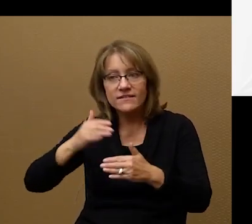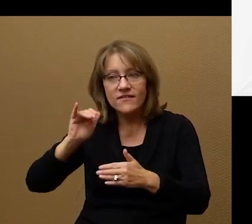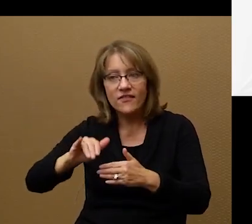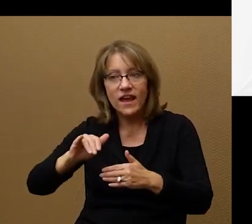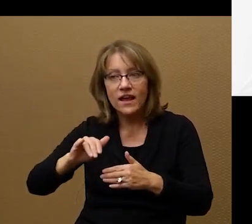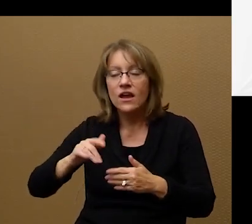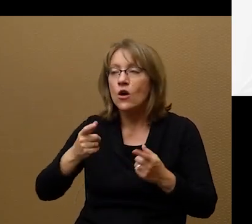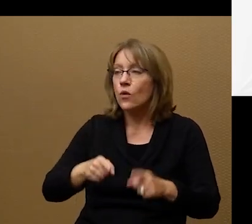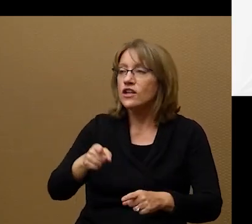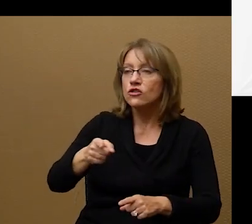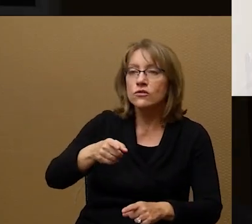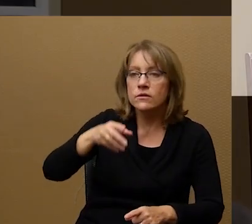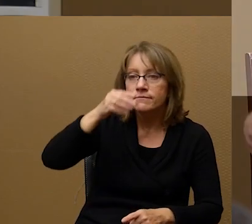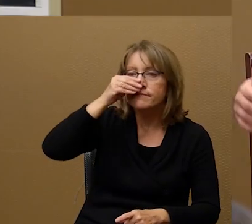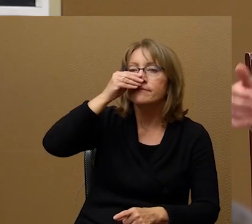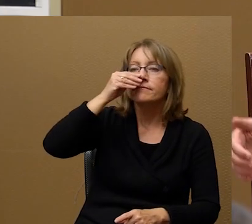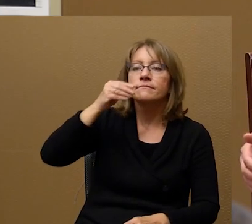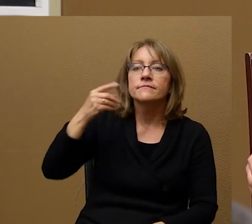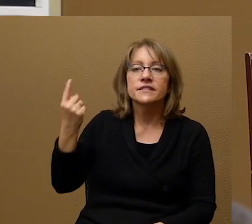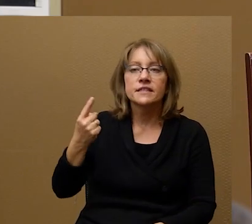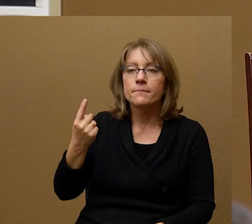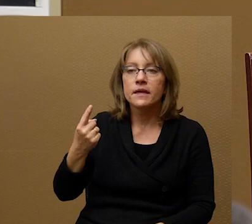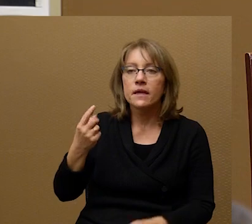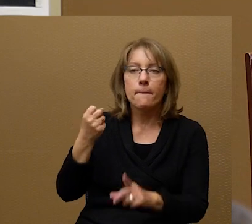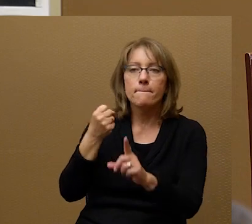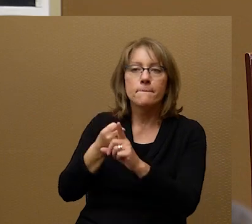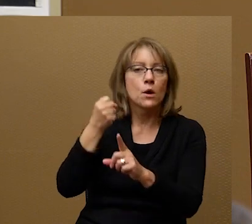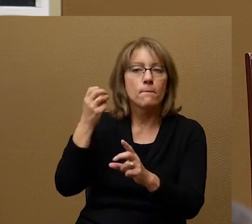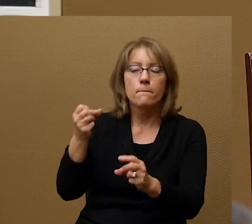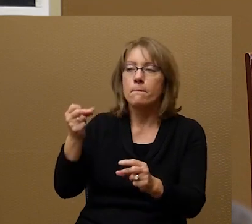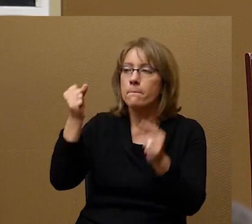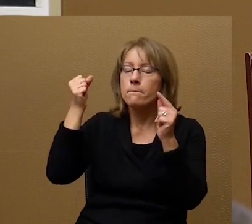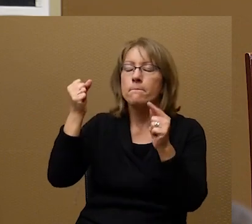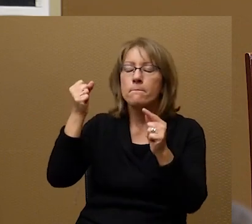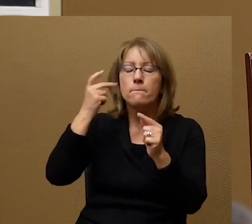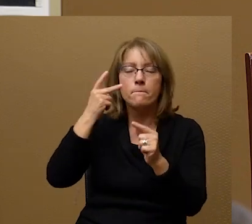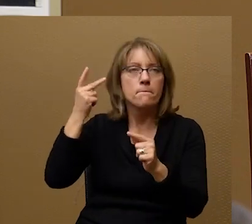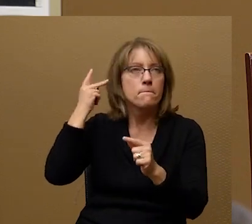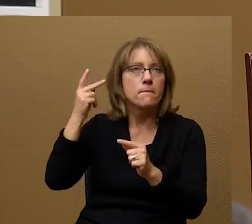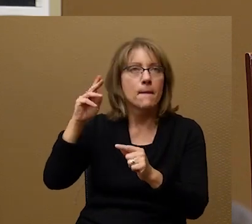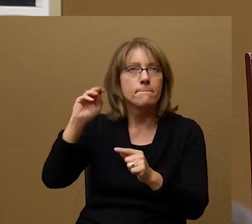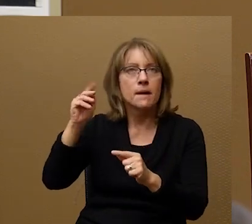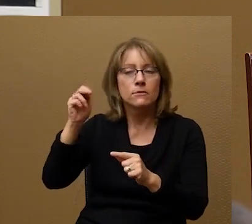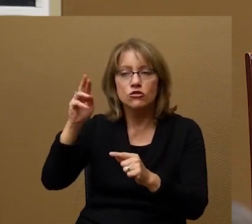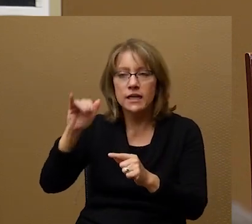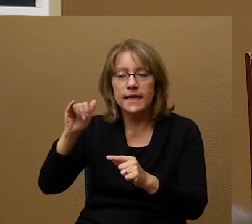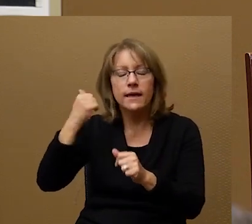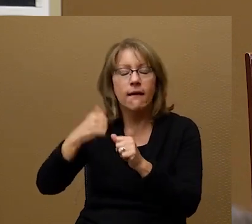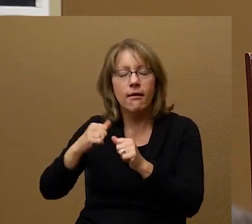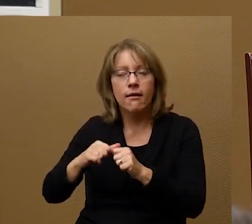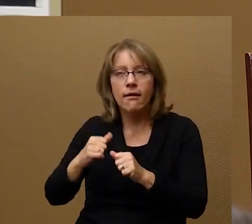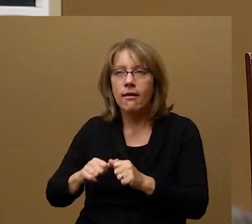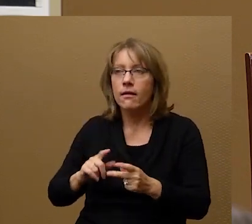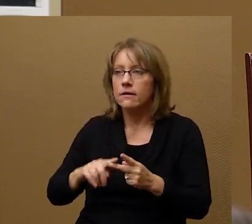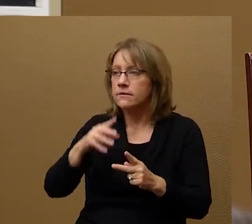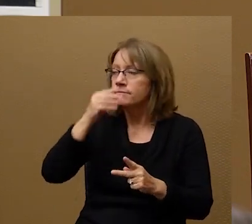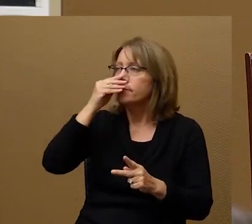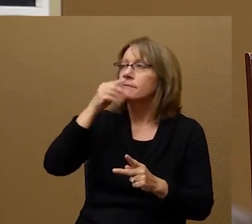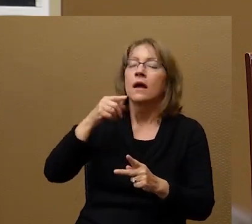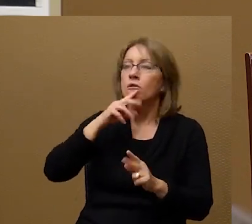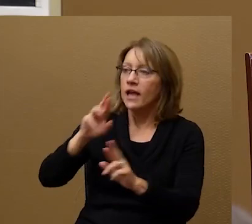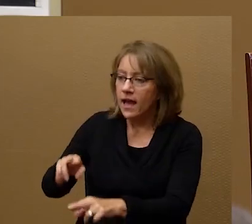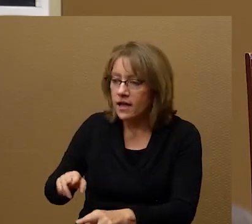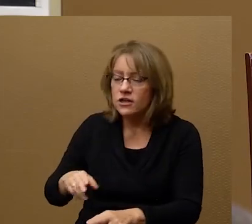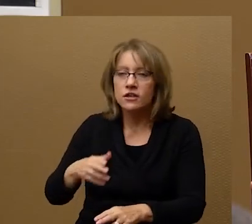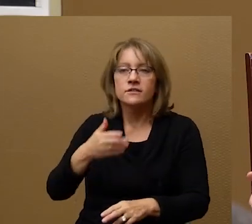When you smell something, it instantly triggers memories. It instantly triggers reactions. If you smell something